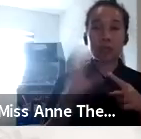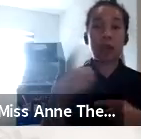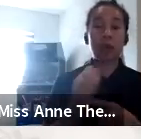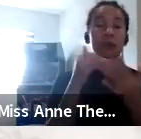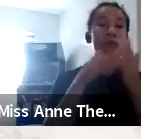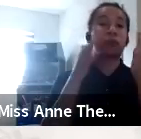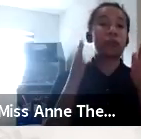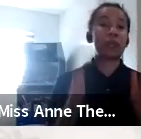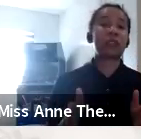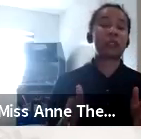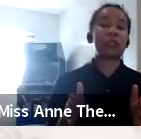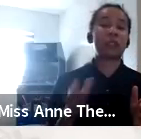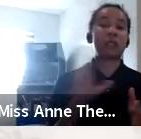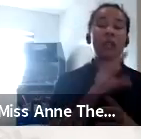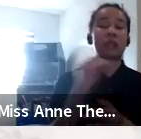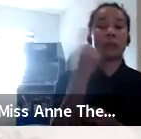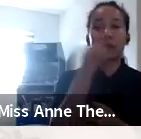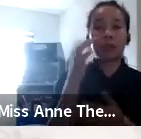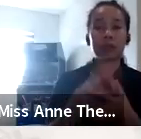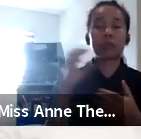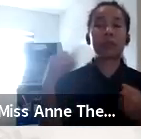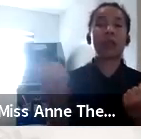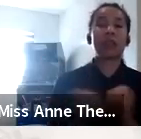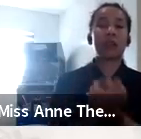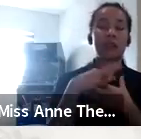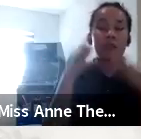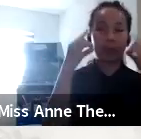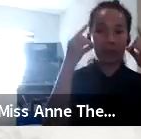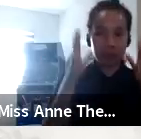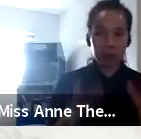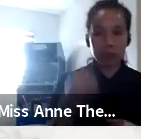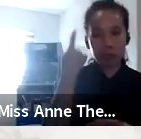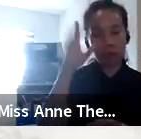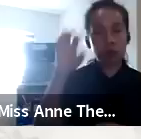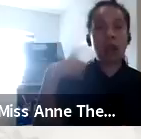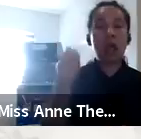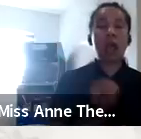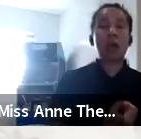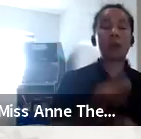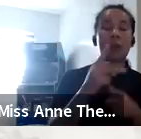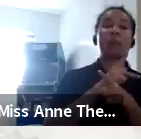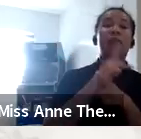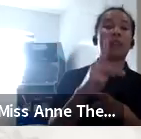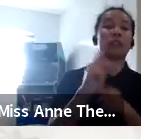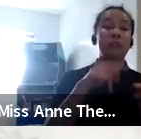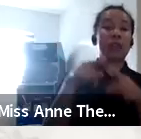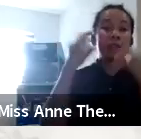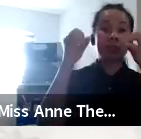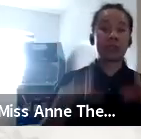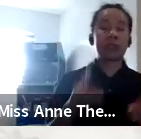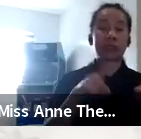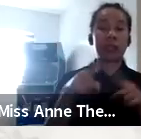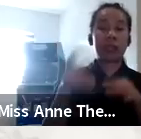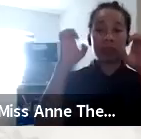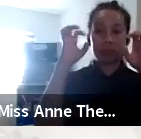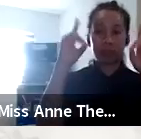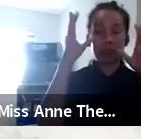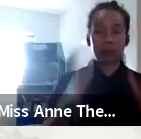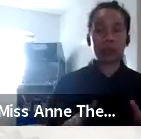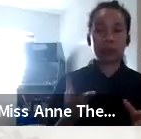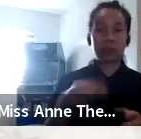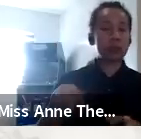pupils, and because of the love of educators for our craft as teachers, as educators.